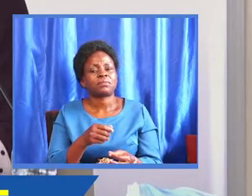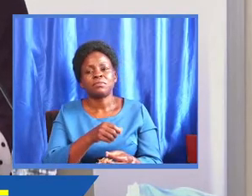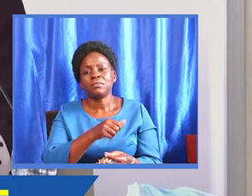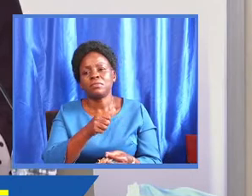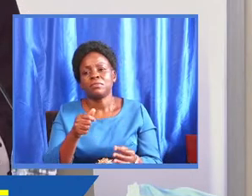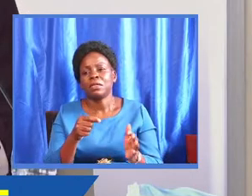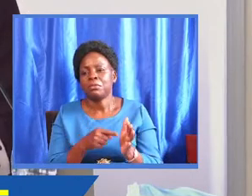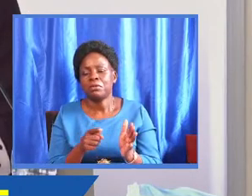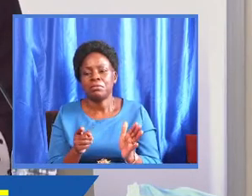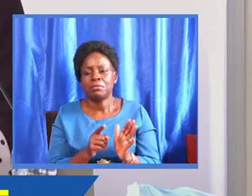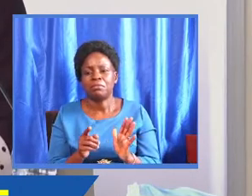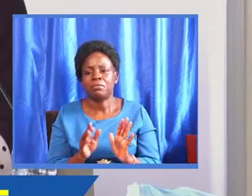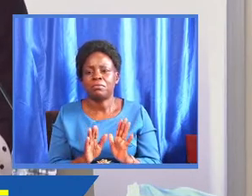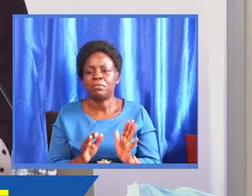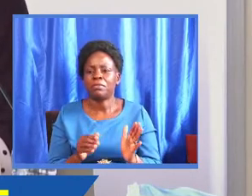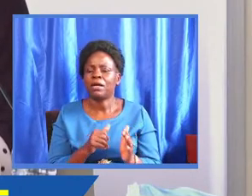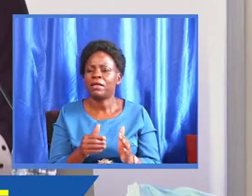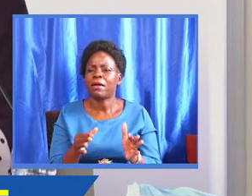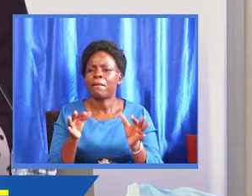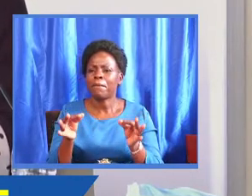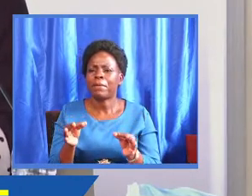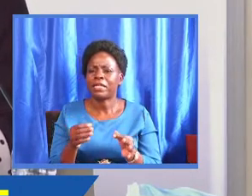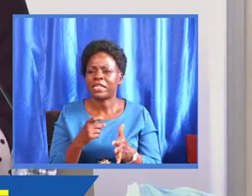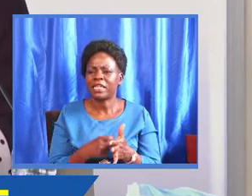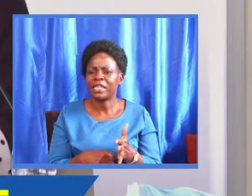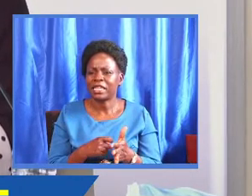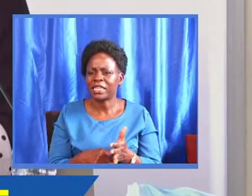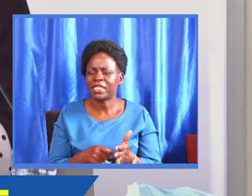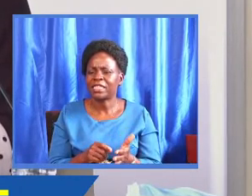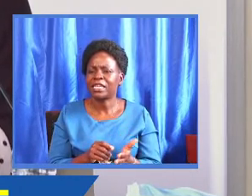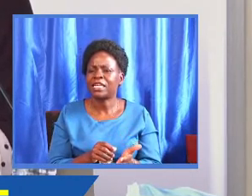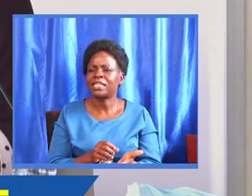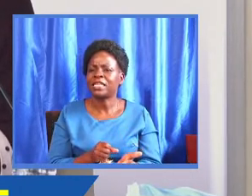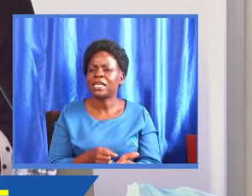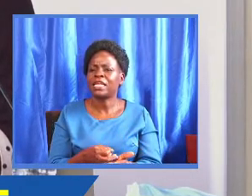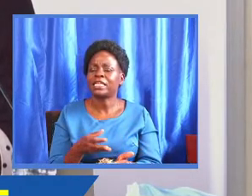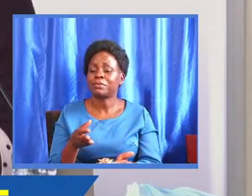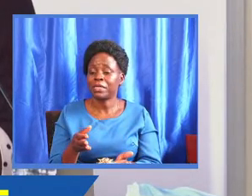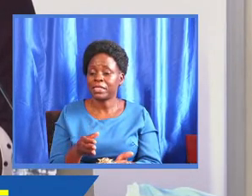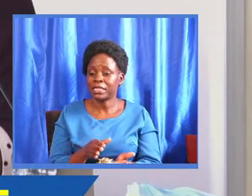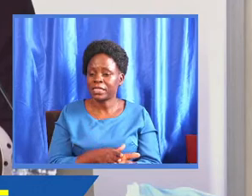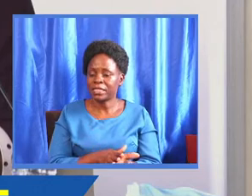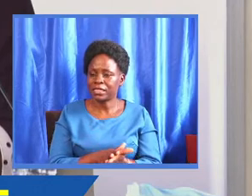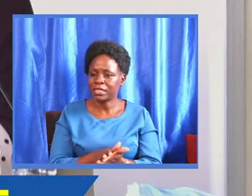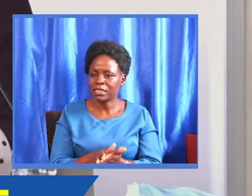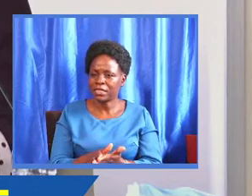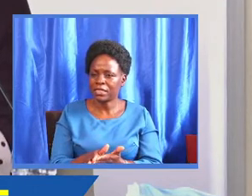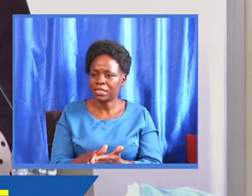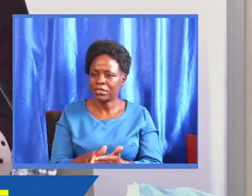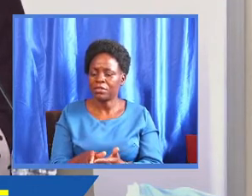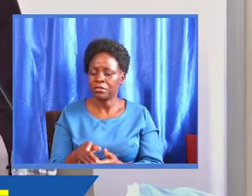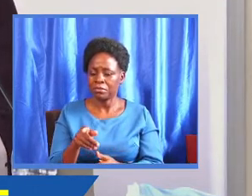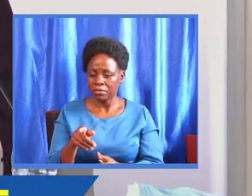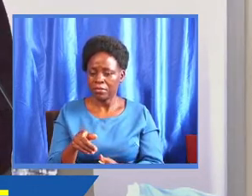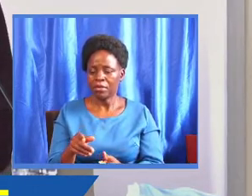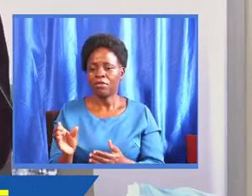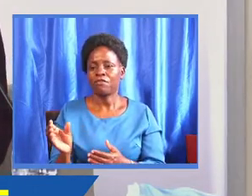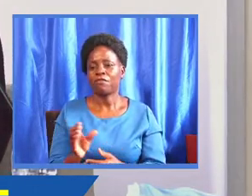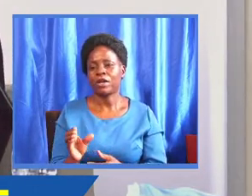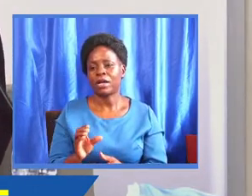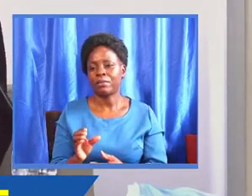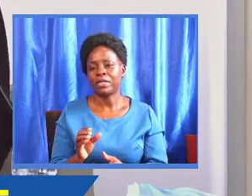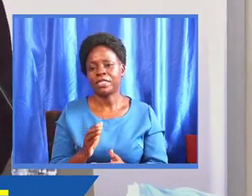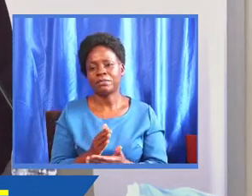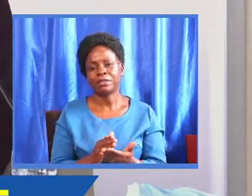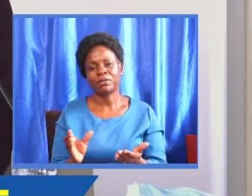way. The second one is property tax is an expense that is acknowledged for companies as part of the